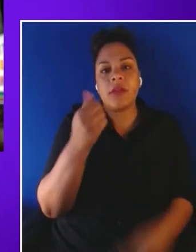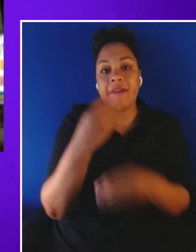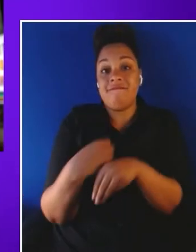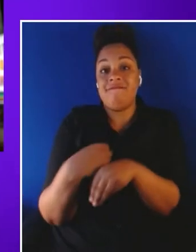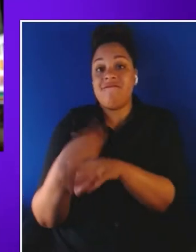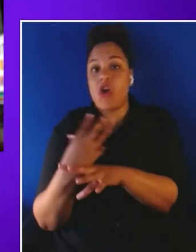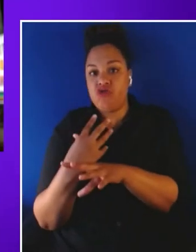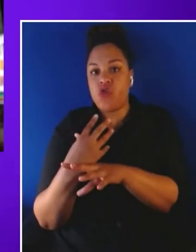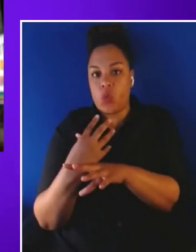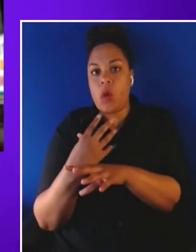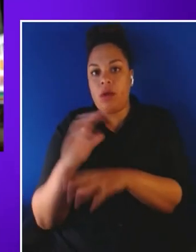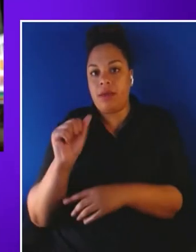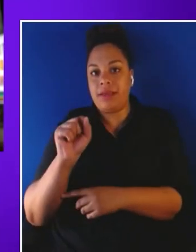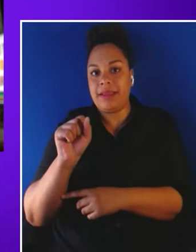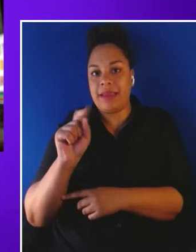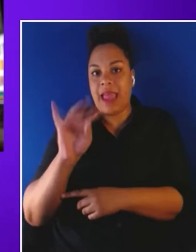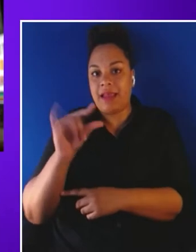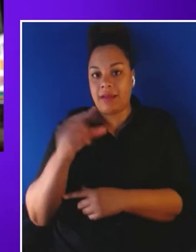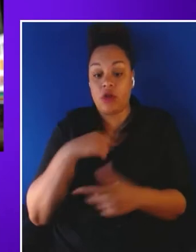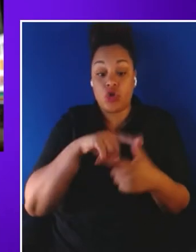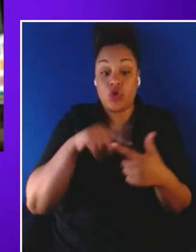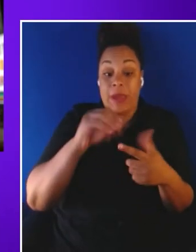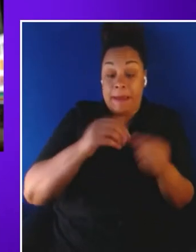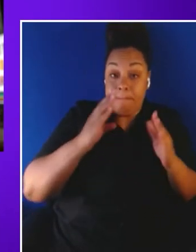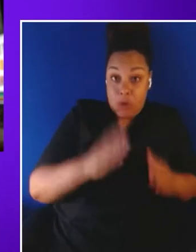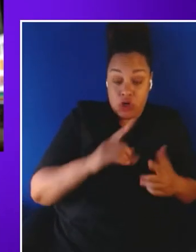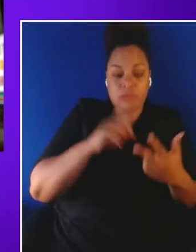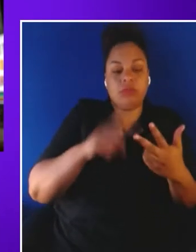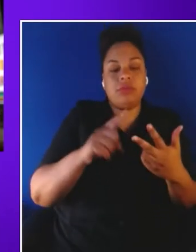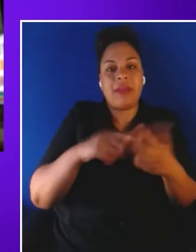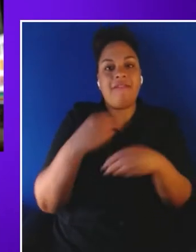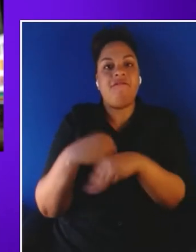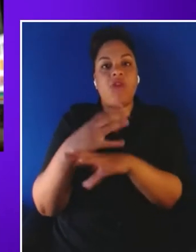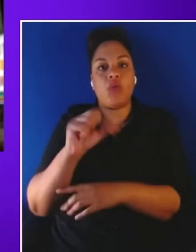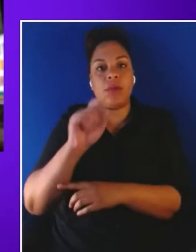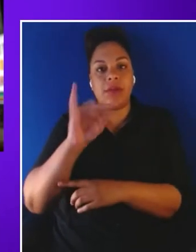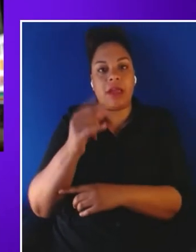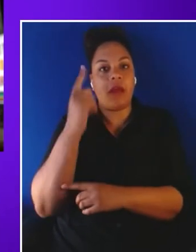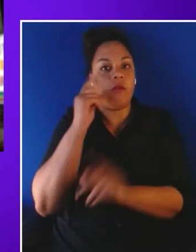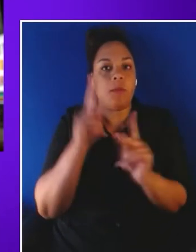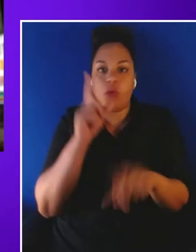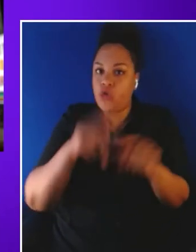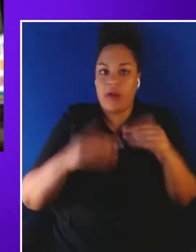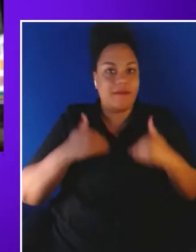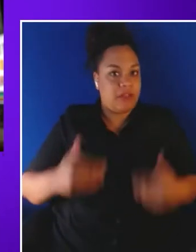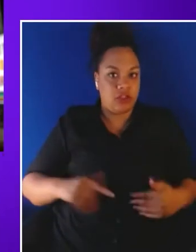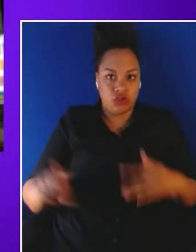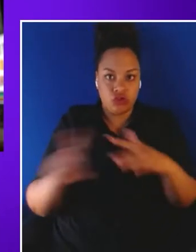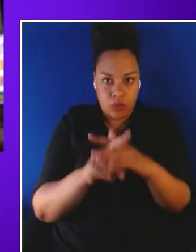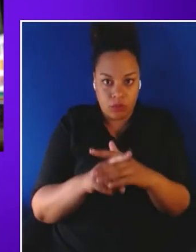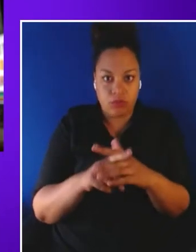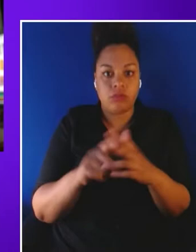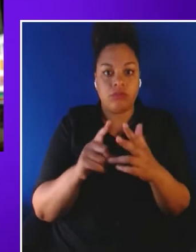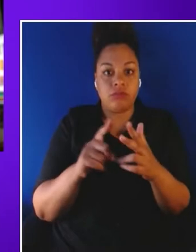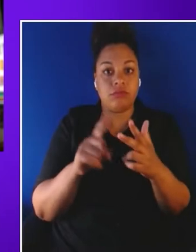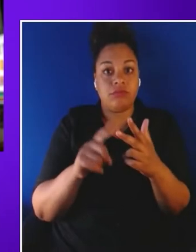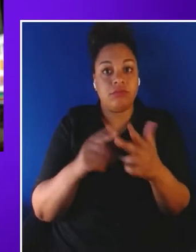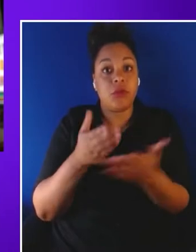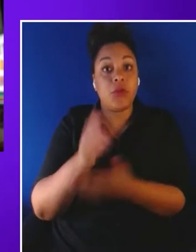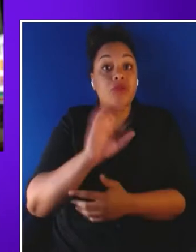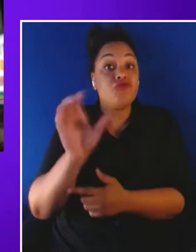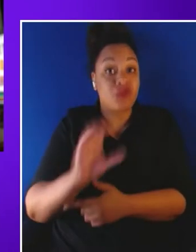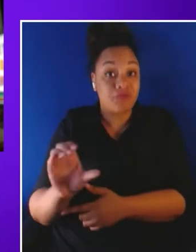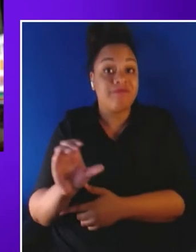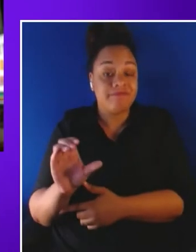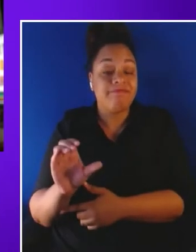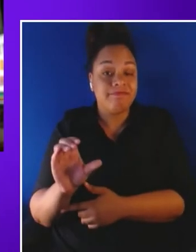people that couldn't go physically to a place. So we did it by Zoom, a video call.